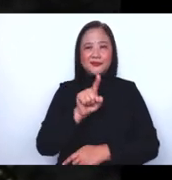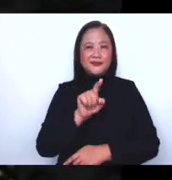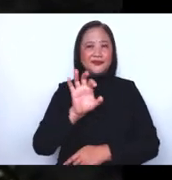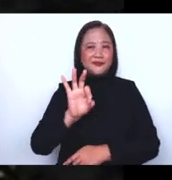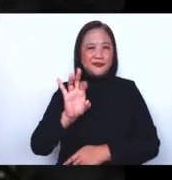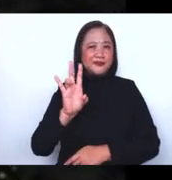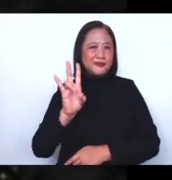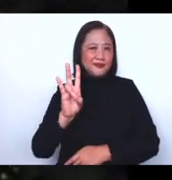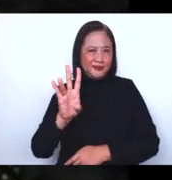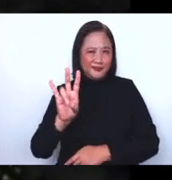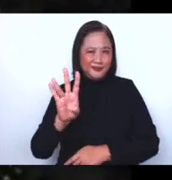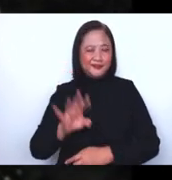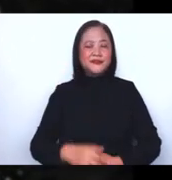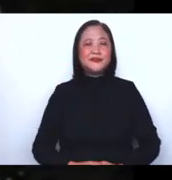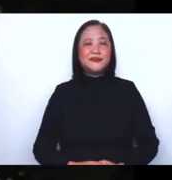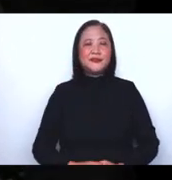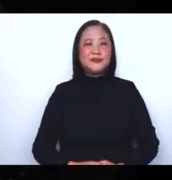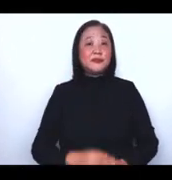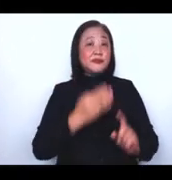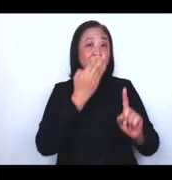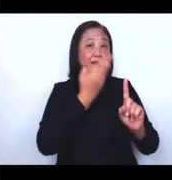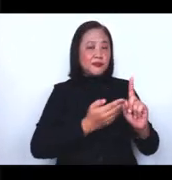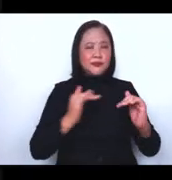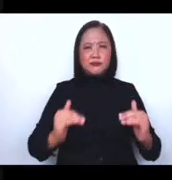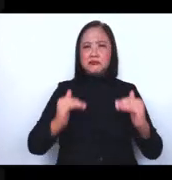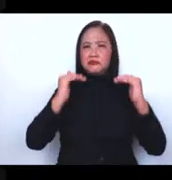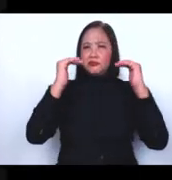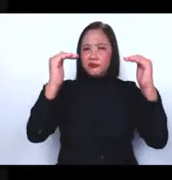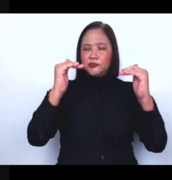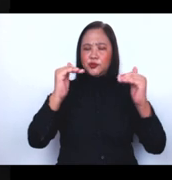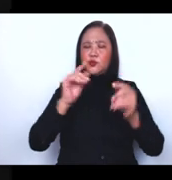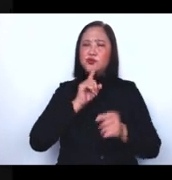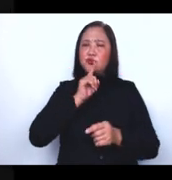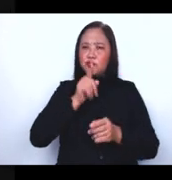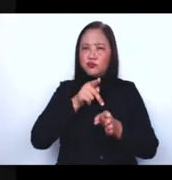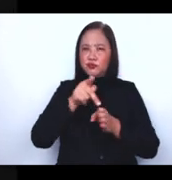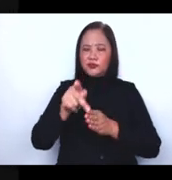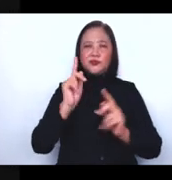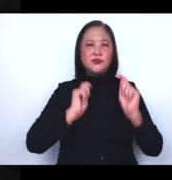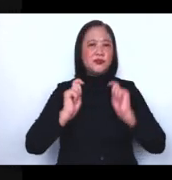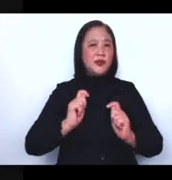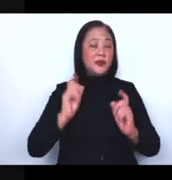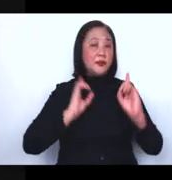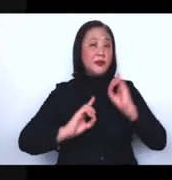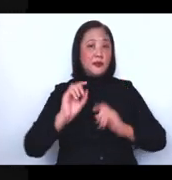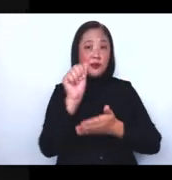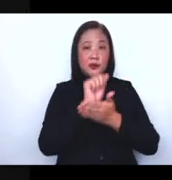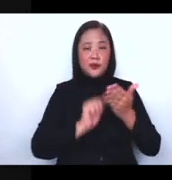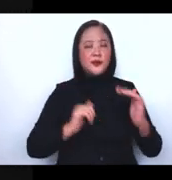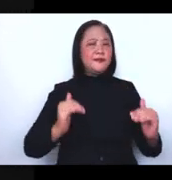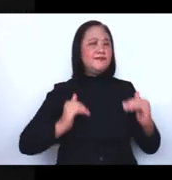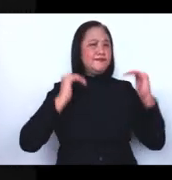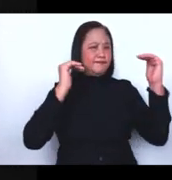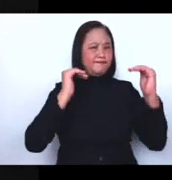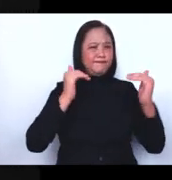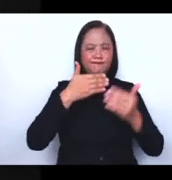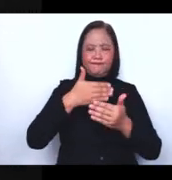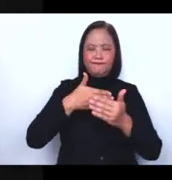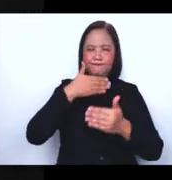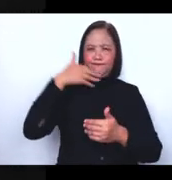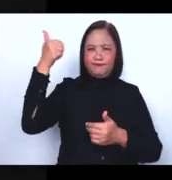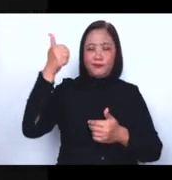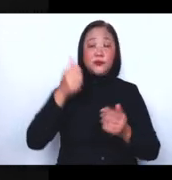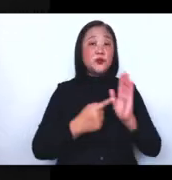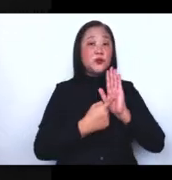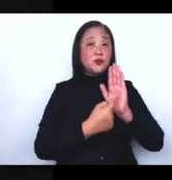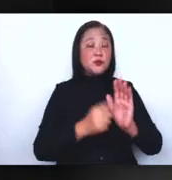26, 1917. She elevated legitimate theater and dramatic arts to a new level of excellence by